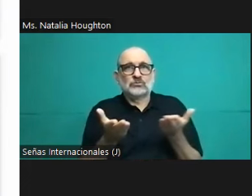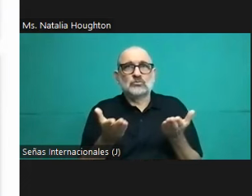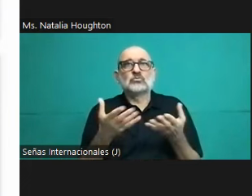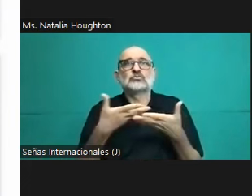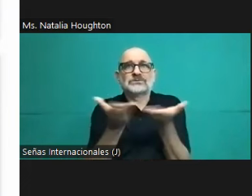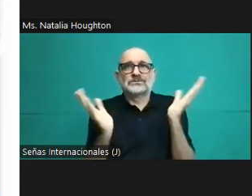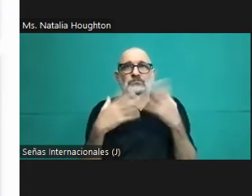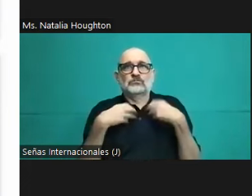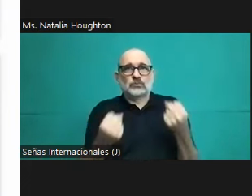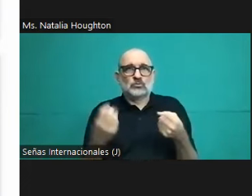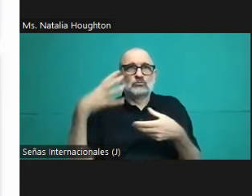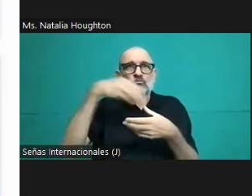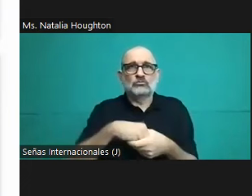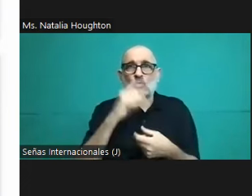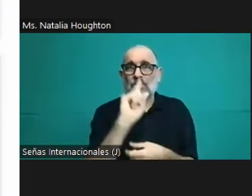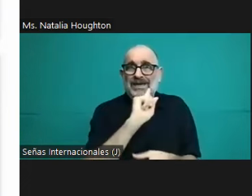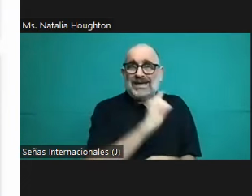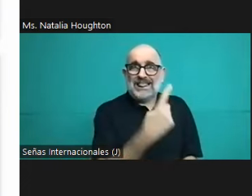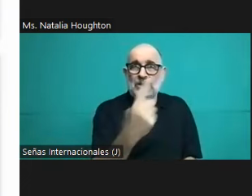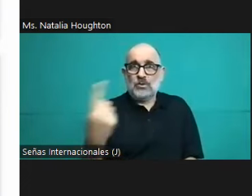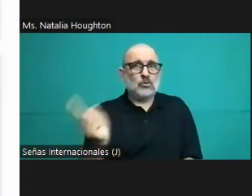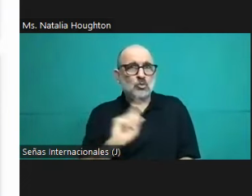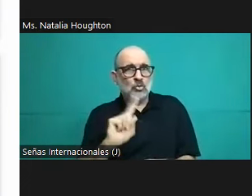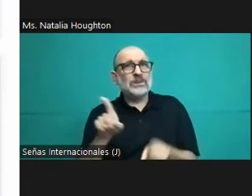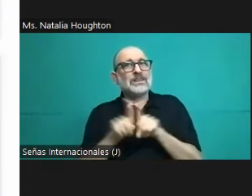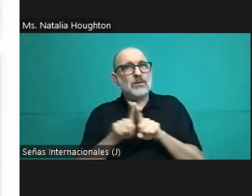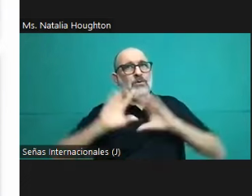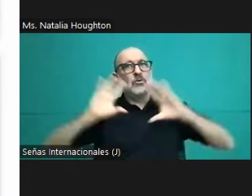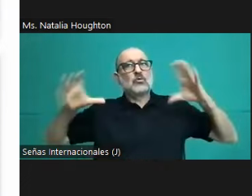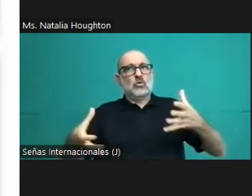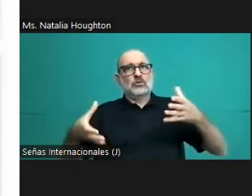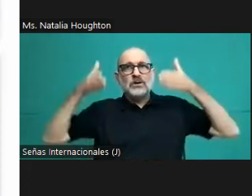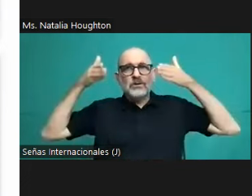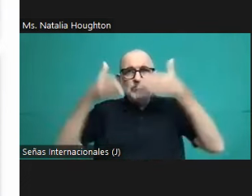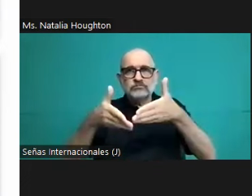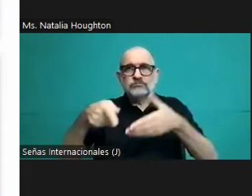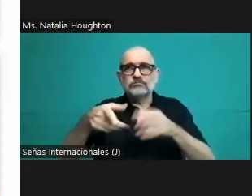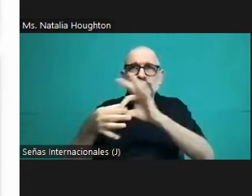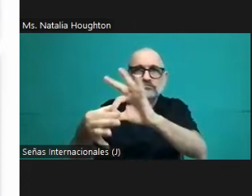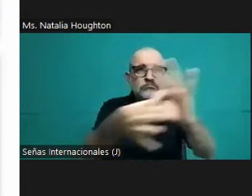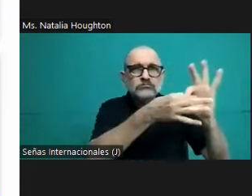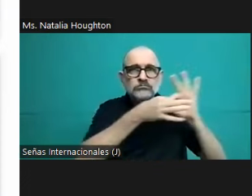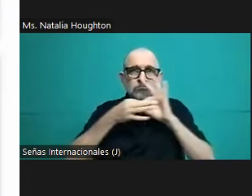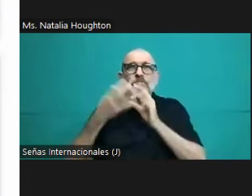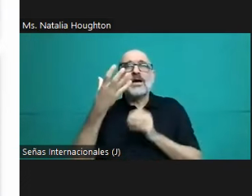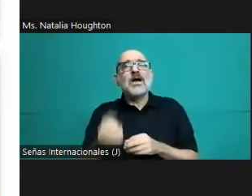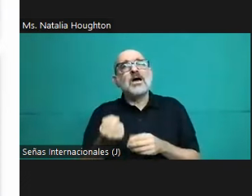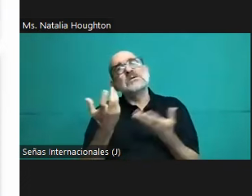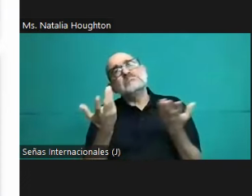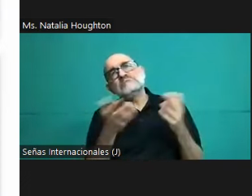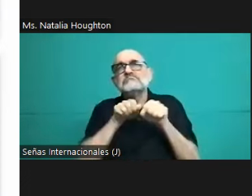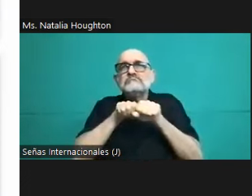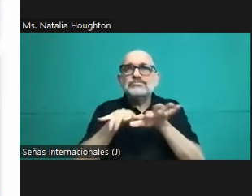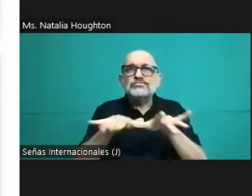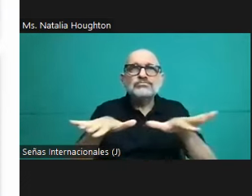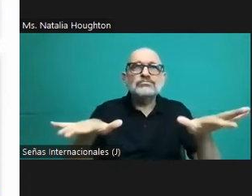on social healthcare determinants. At the same time, we have other strategies in the last years, such as